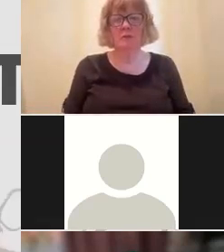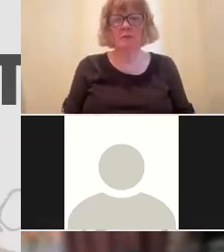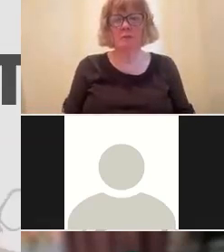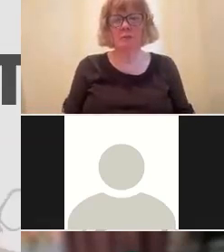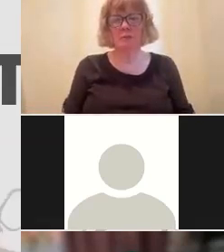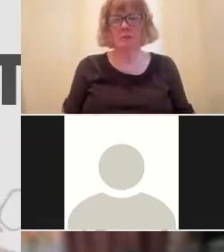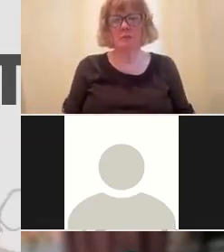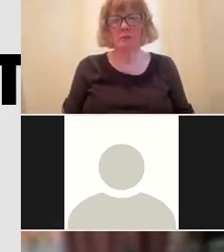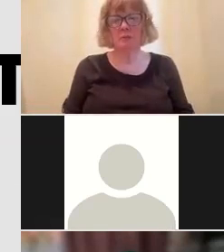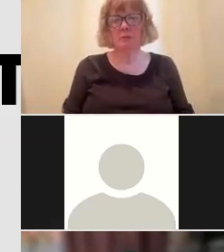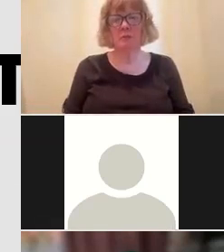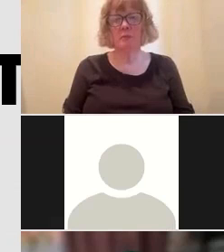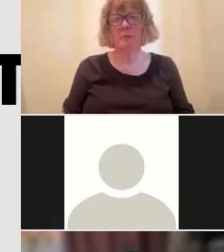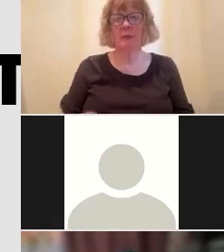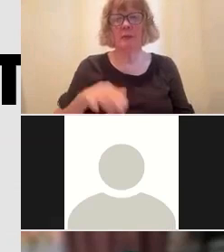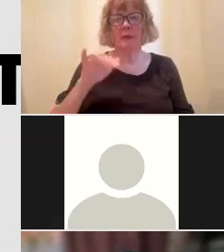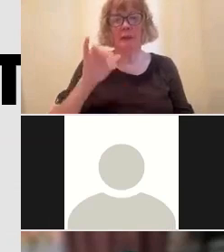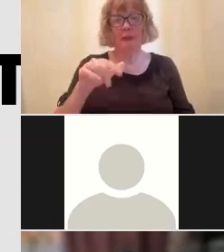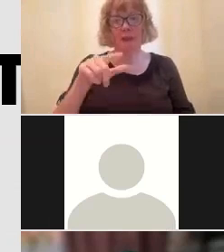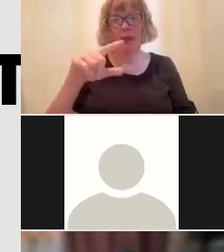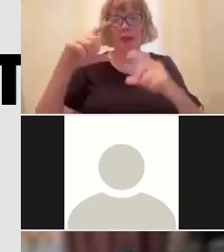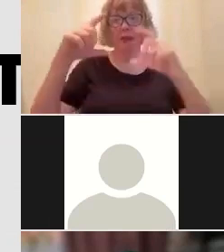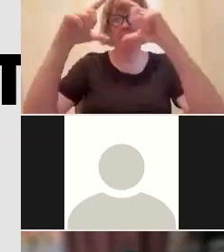We use this Venn diagram a lot.